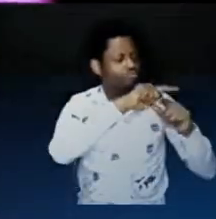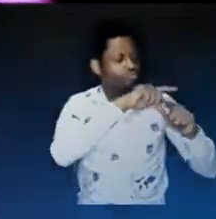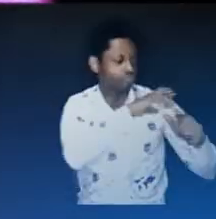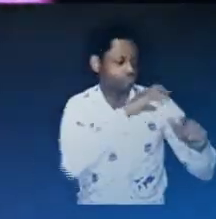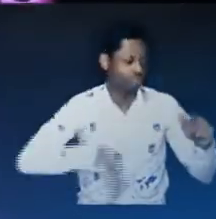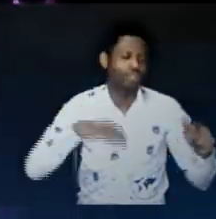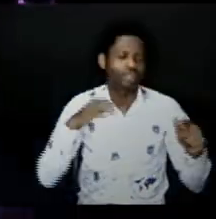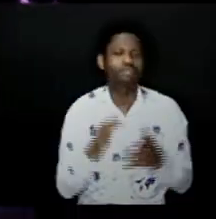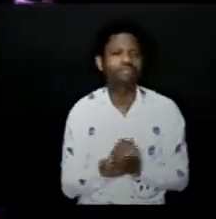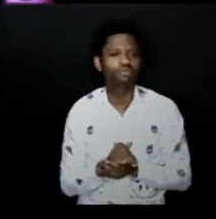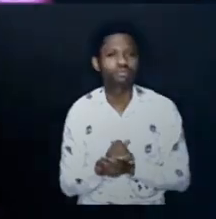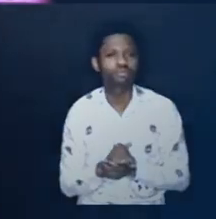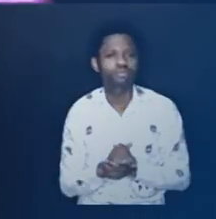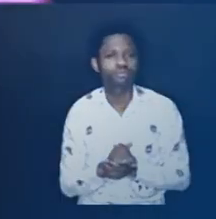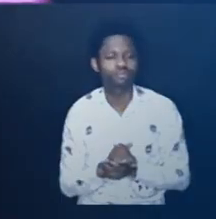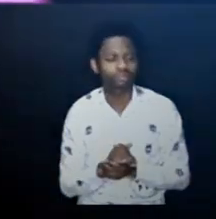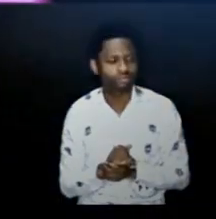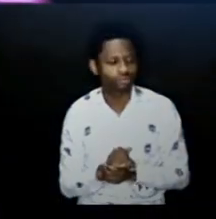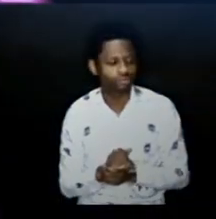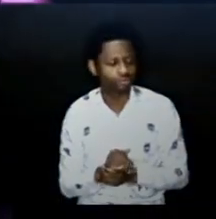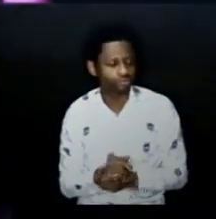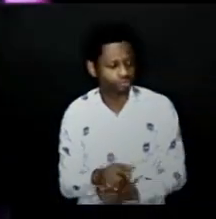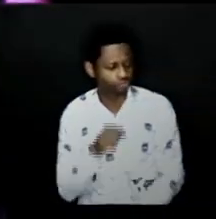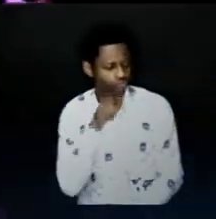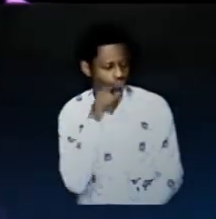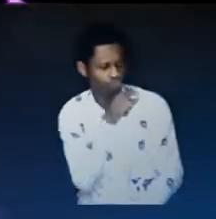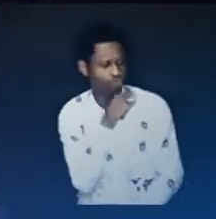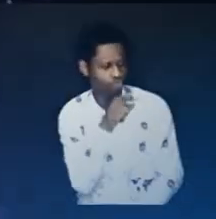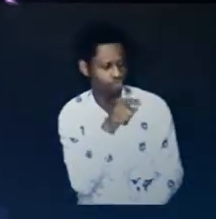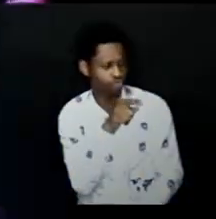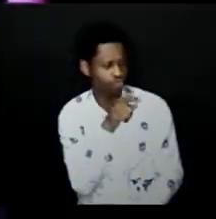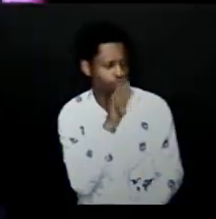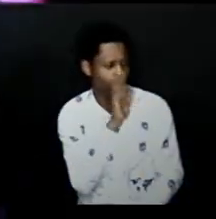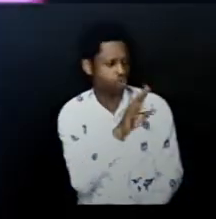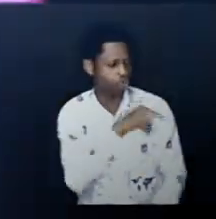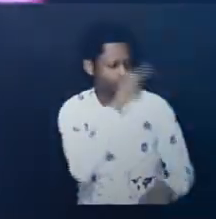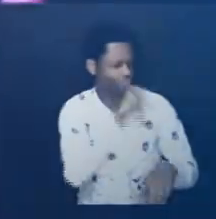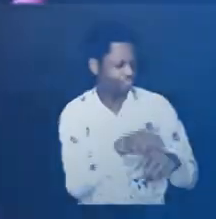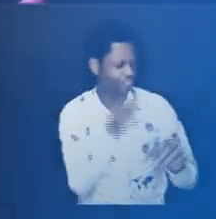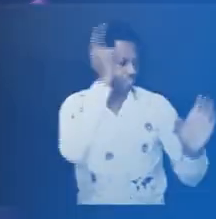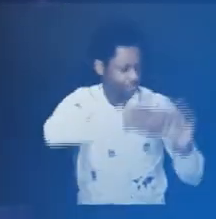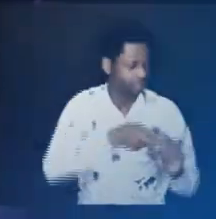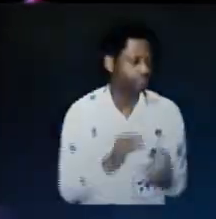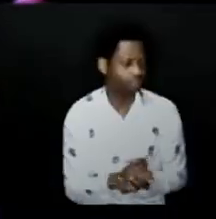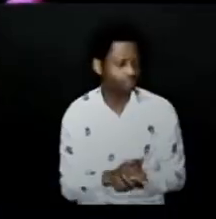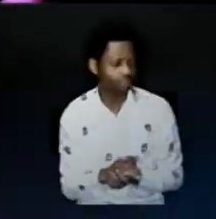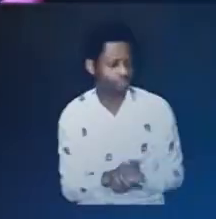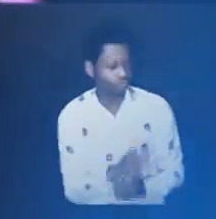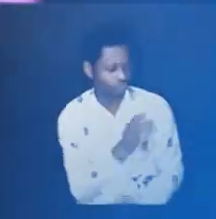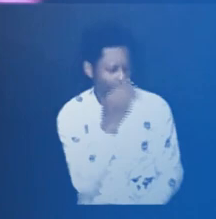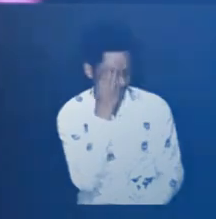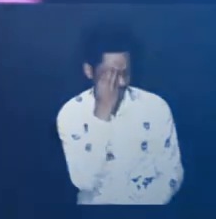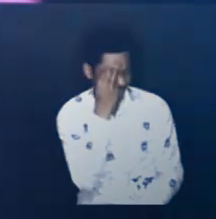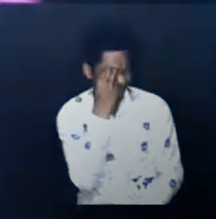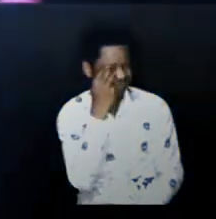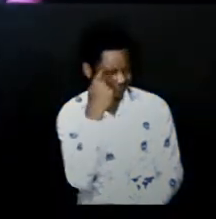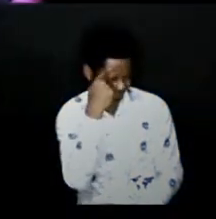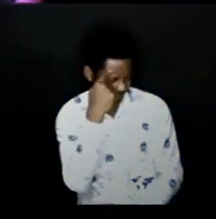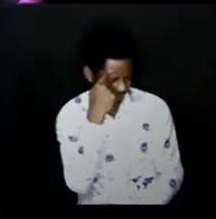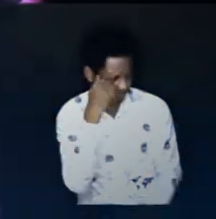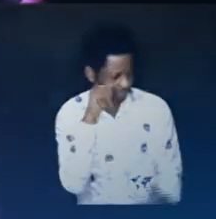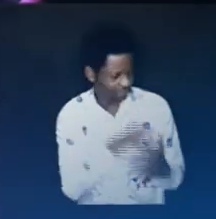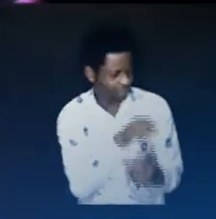Christ. So you are part of your nation. Now have that mindset